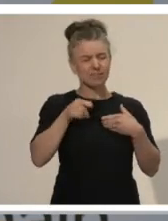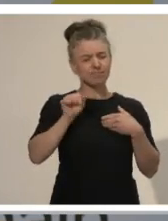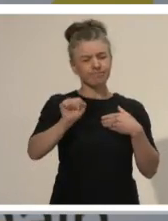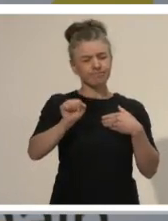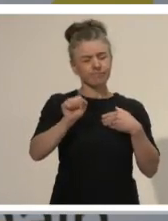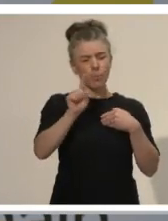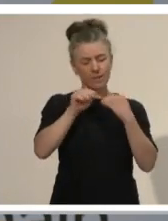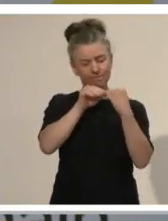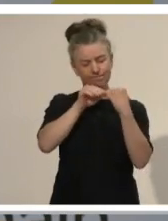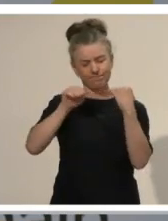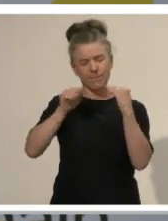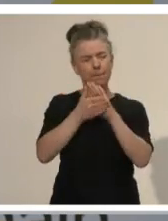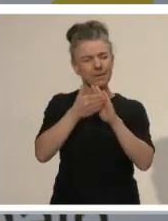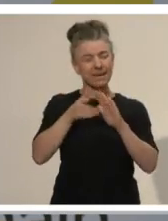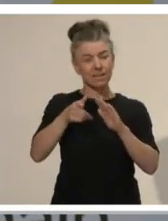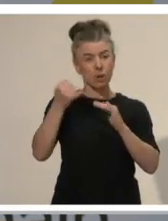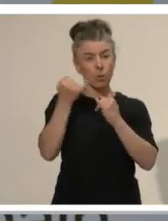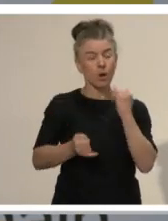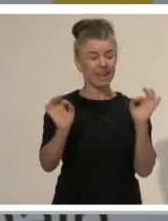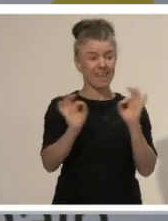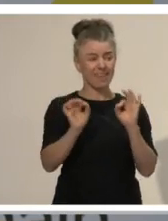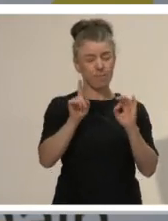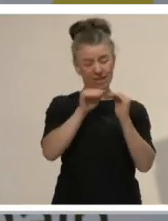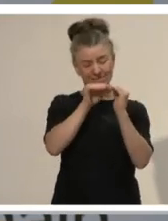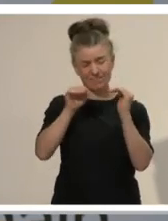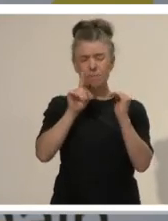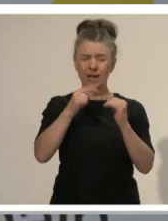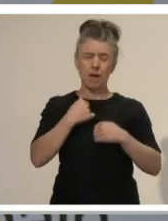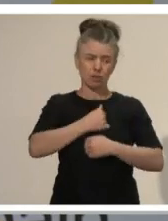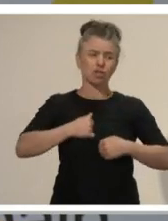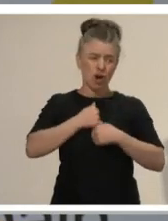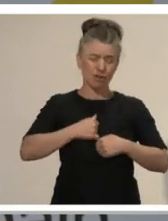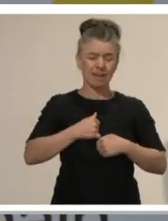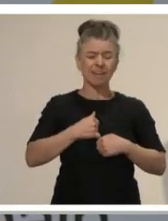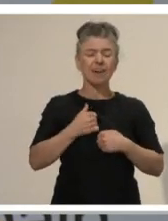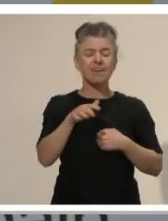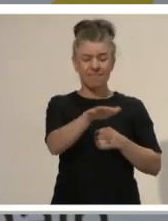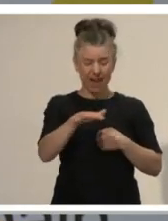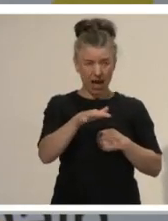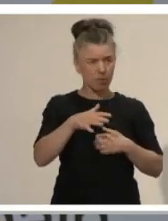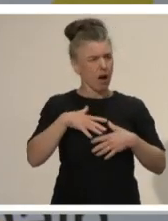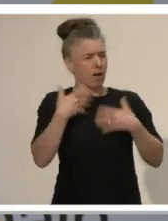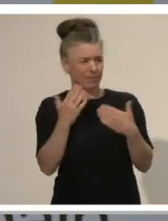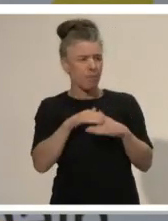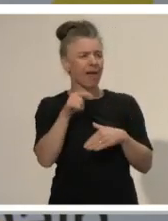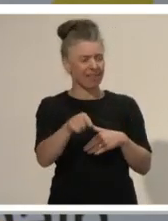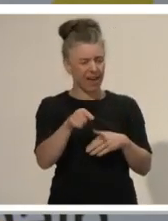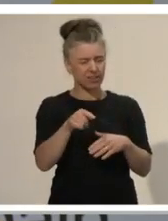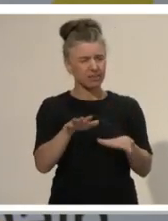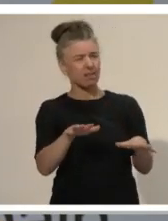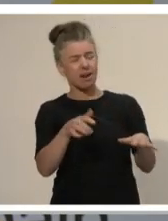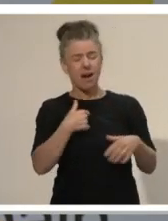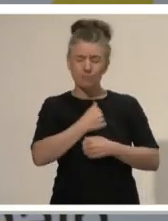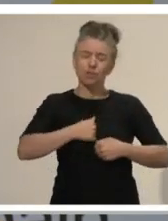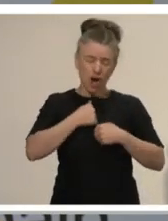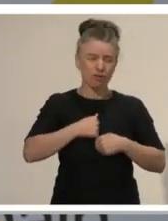there had been no change. But I am very sorry because I think that from that story that did create some anxiety and concern for the family. So I'm sorry